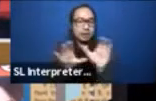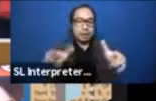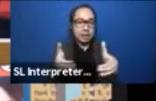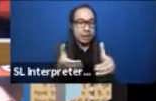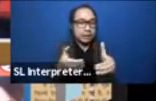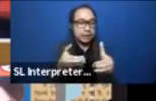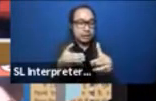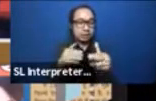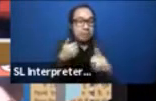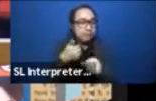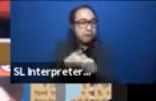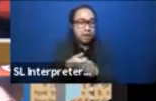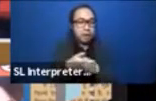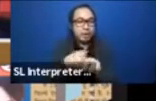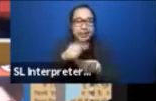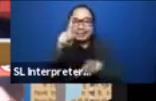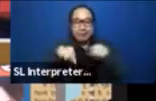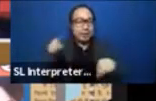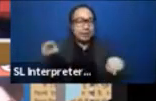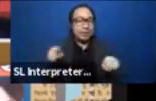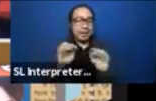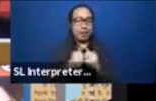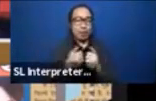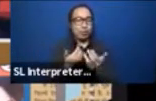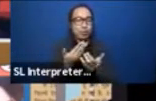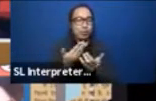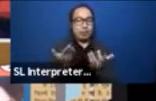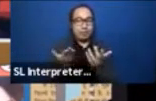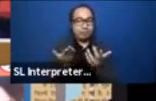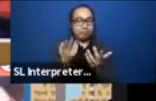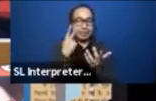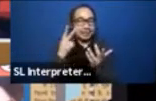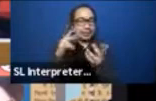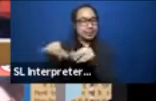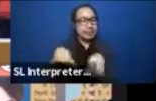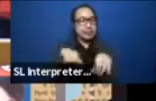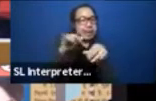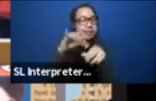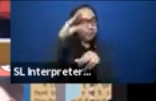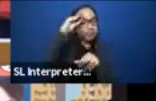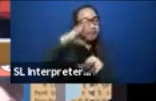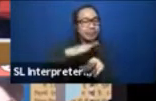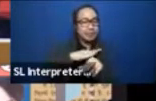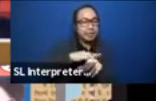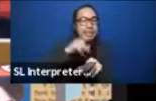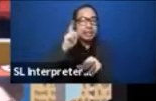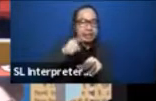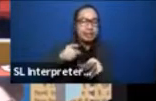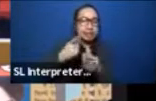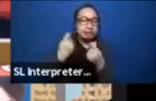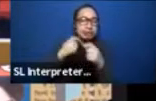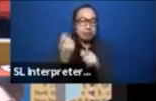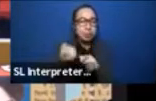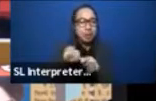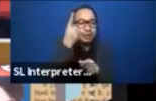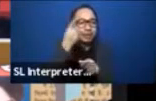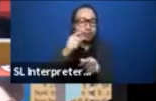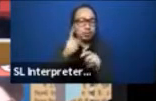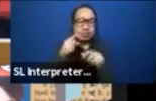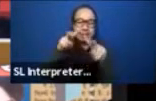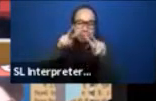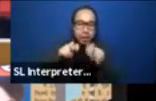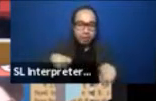kinds of dominant masculinities and norms of masculinities that they then need to navigate. So therefore, those conversations that we're holding